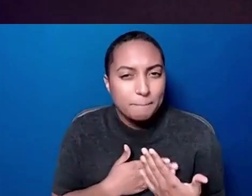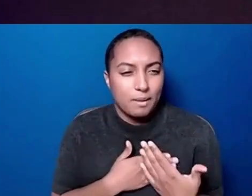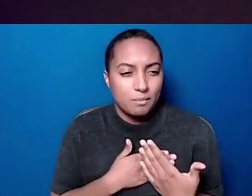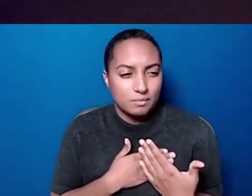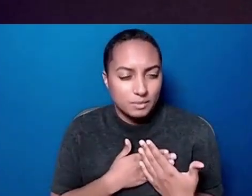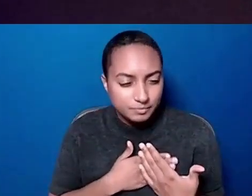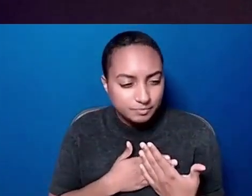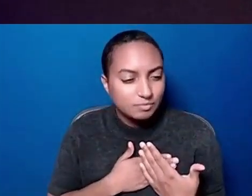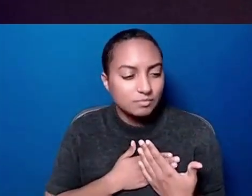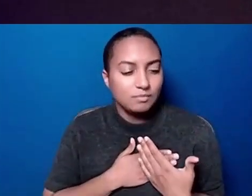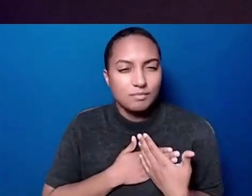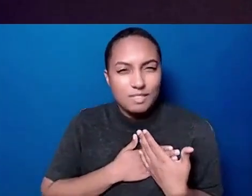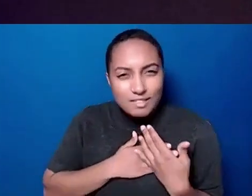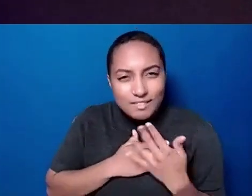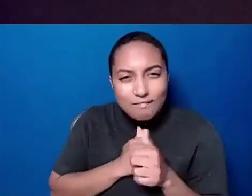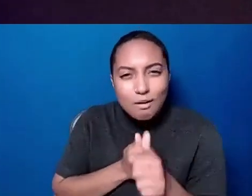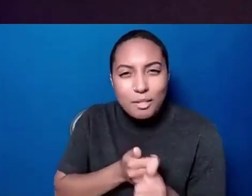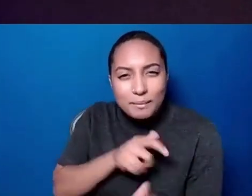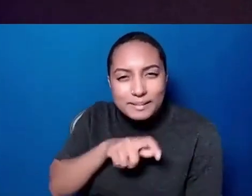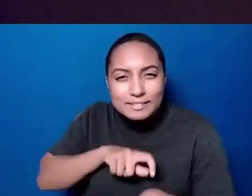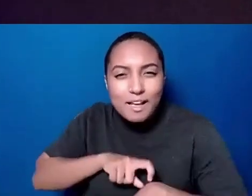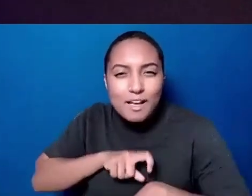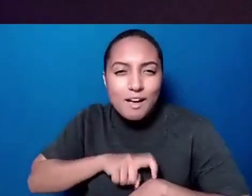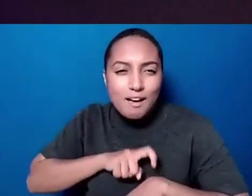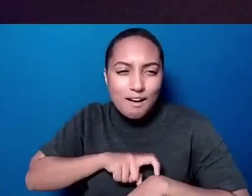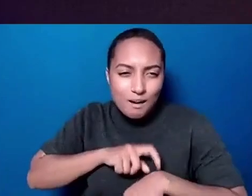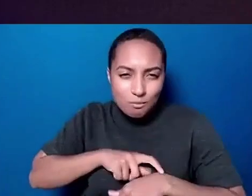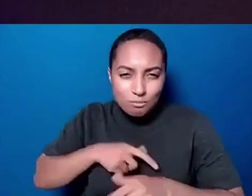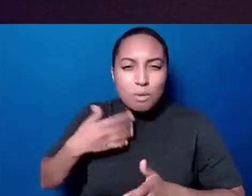Hearts beating in time.